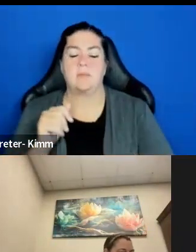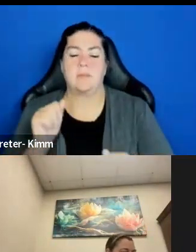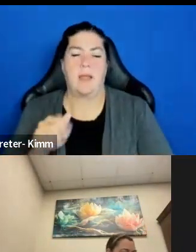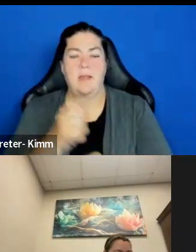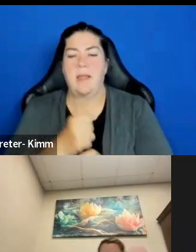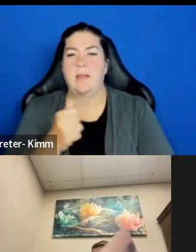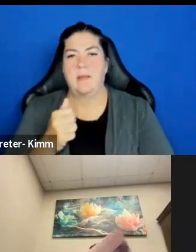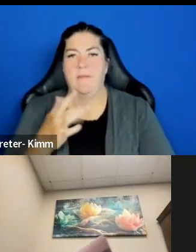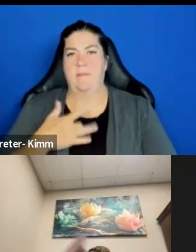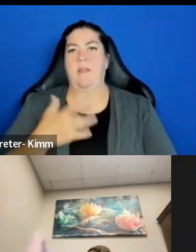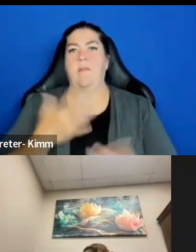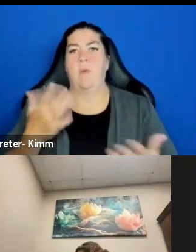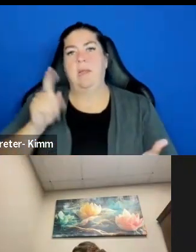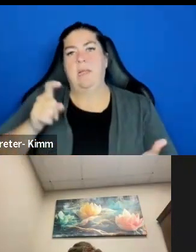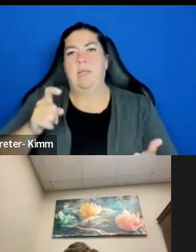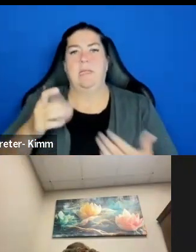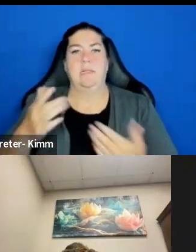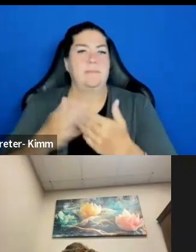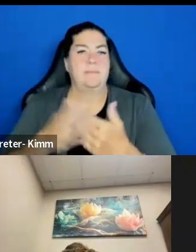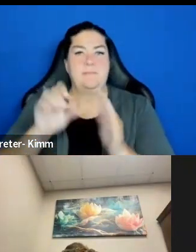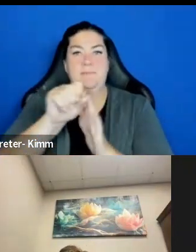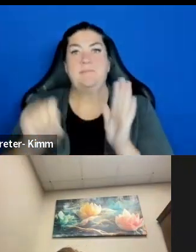a feel for what's needed around the state.